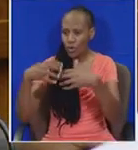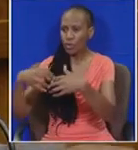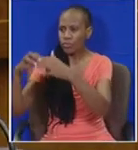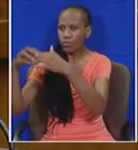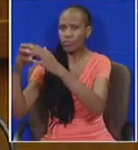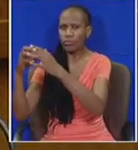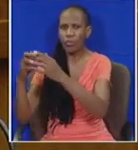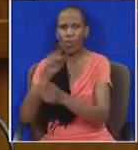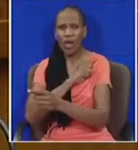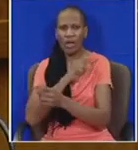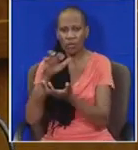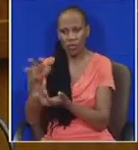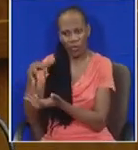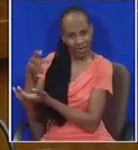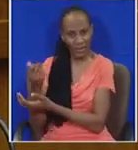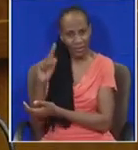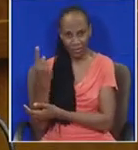incur losses.